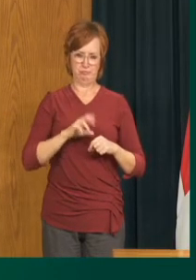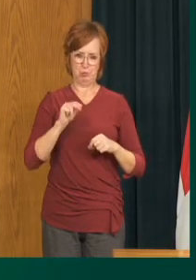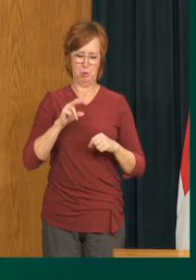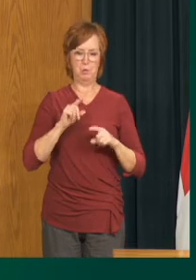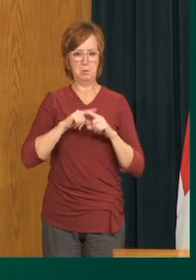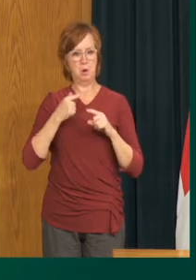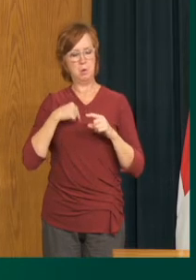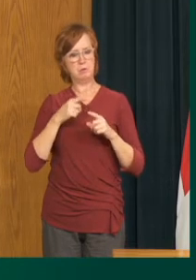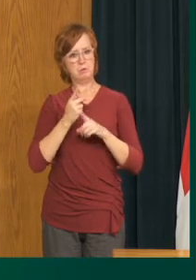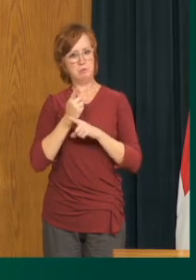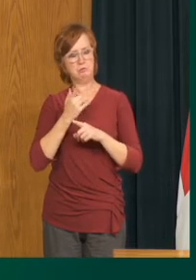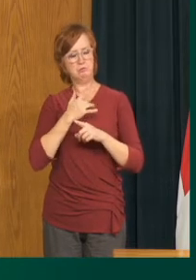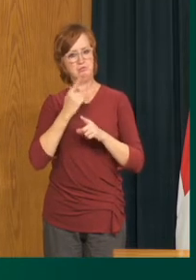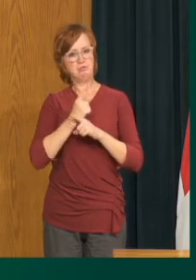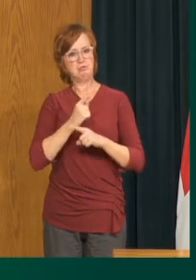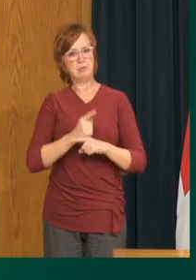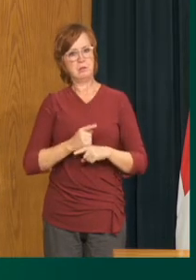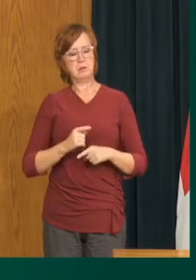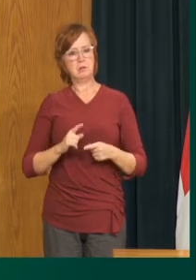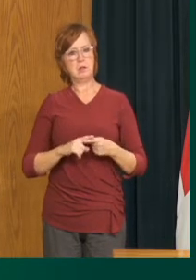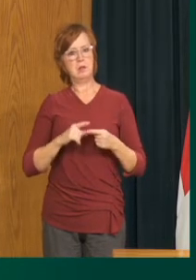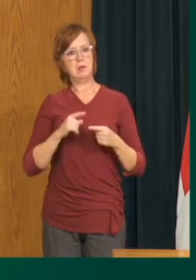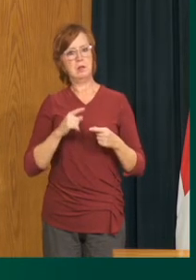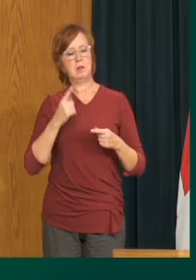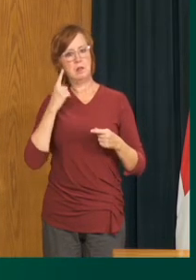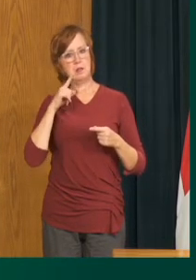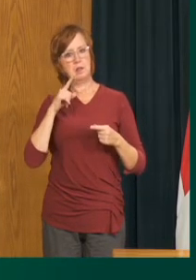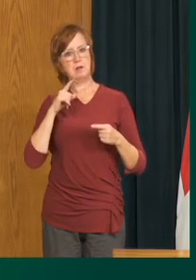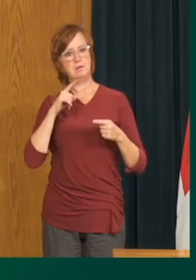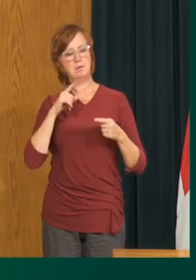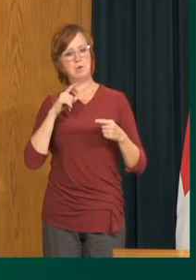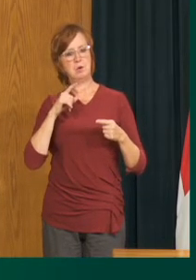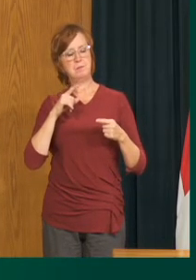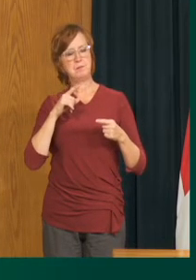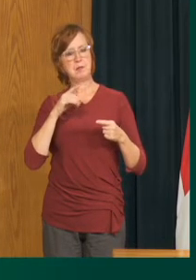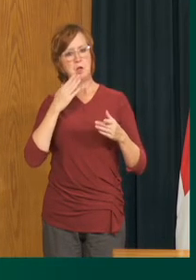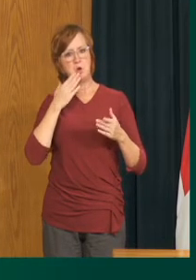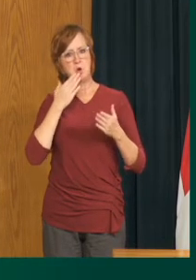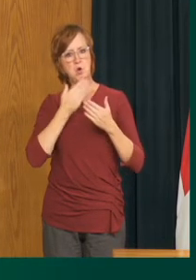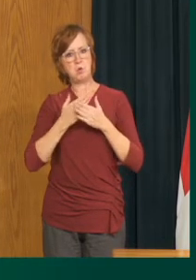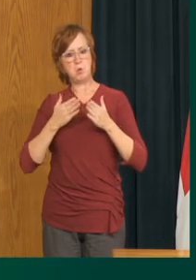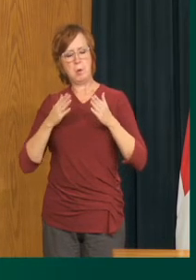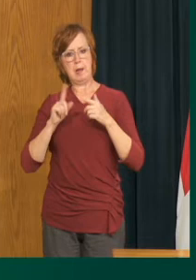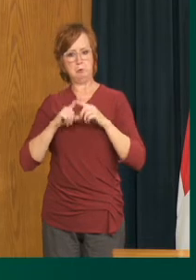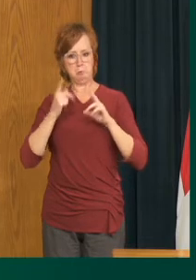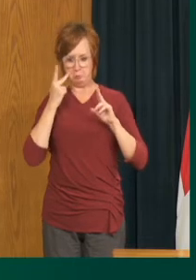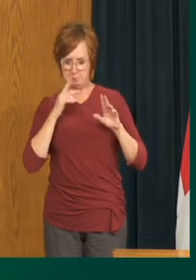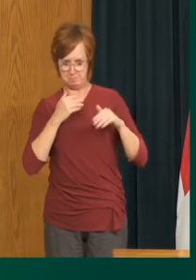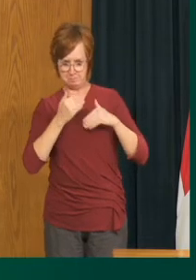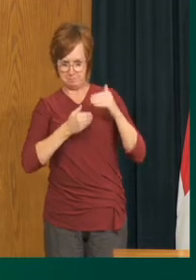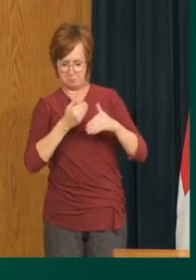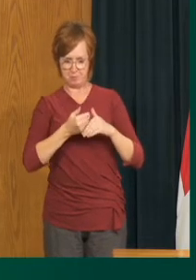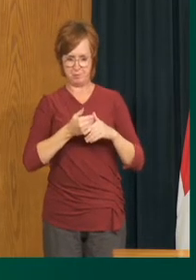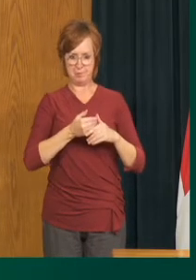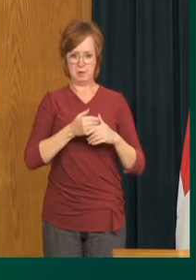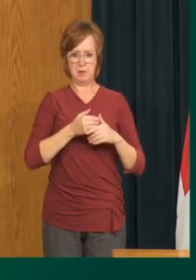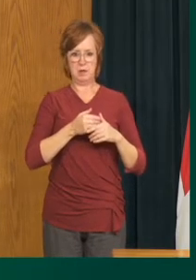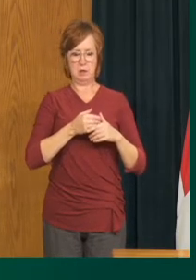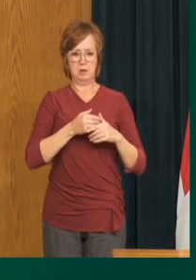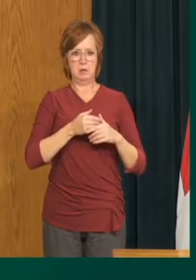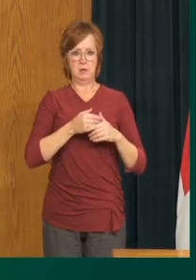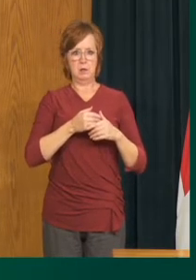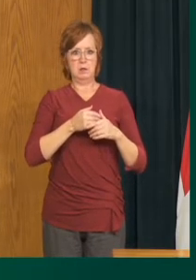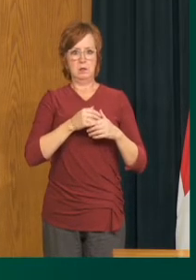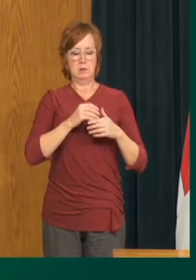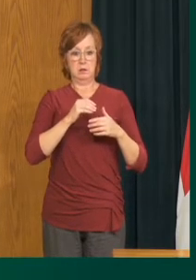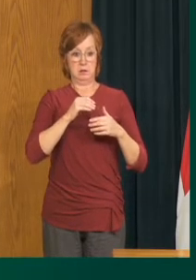in a school, or there's increased community transmission, and there's a need to do testing either within a school, and that's more commonly done in a high school setting where children are